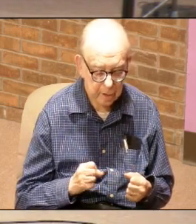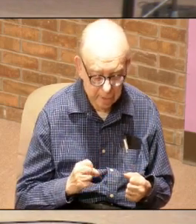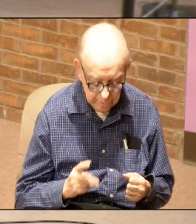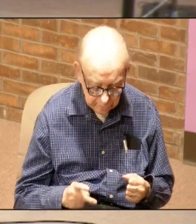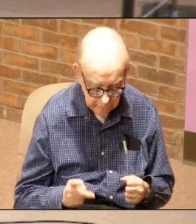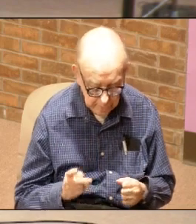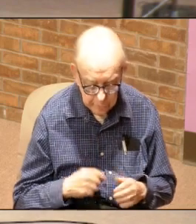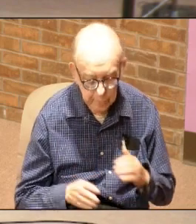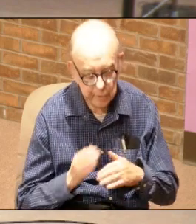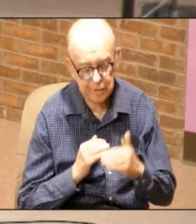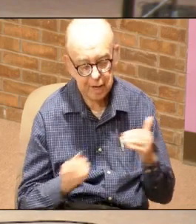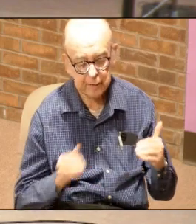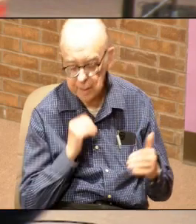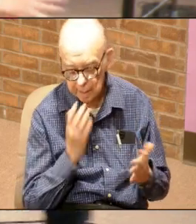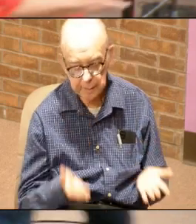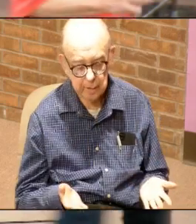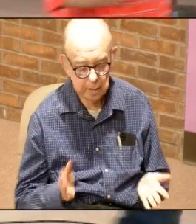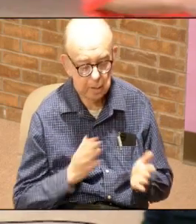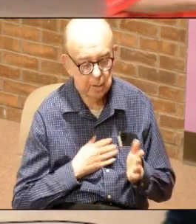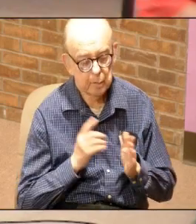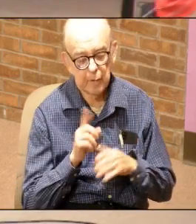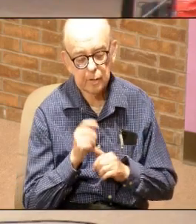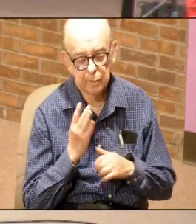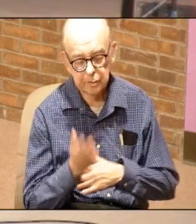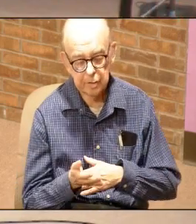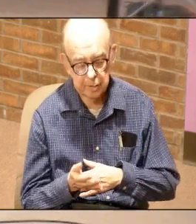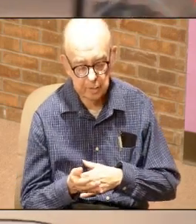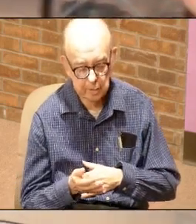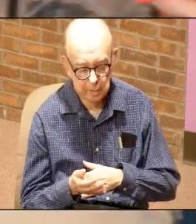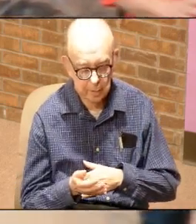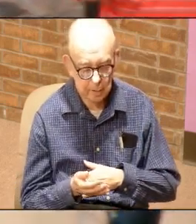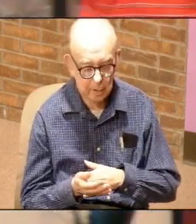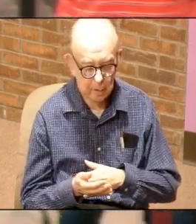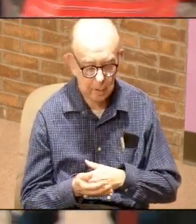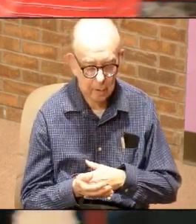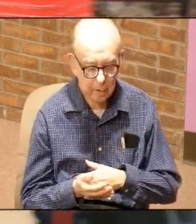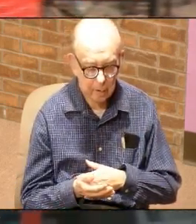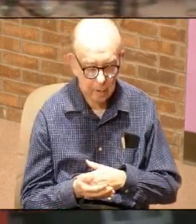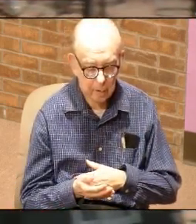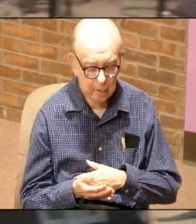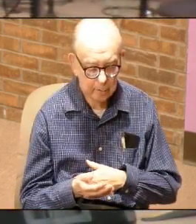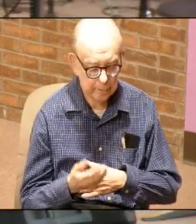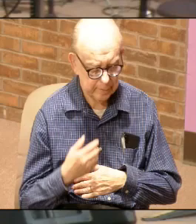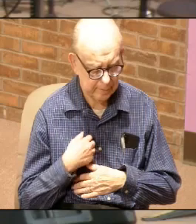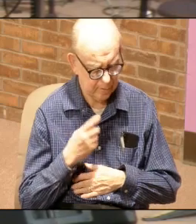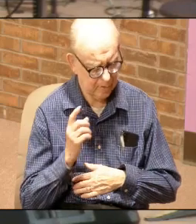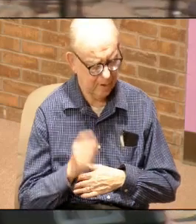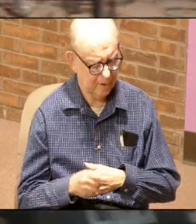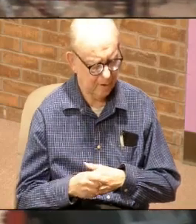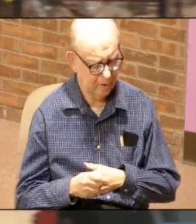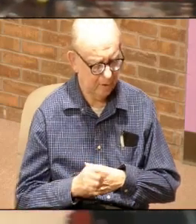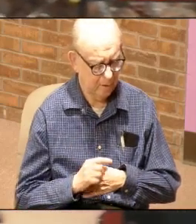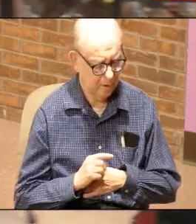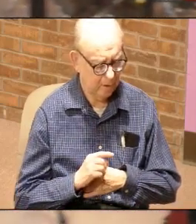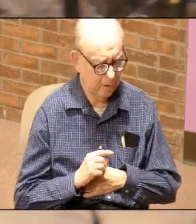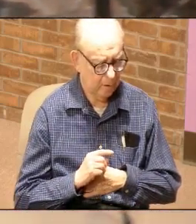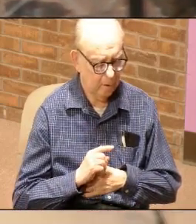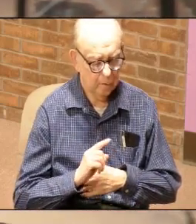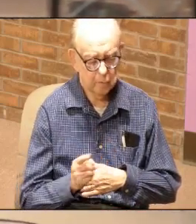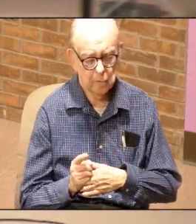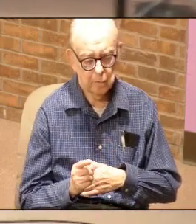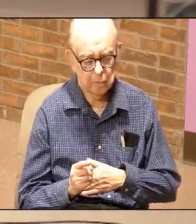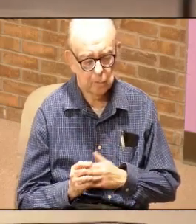not here. And so my question to you is this. Do I have to go along with the laws?